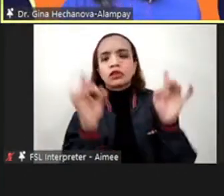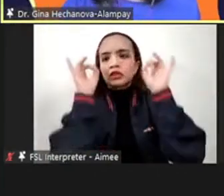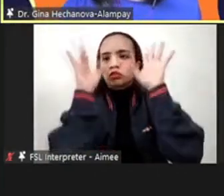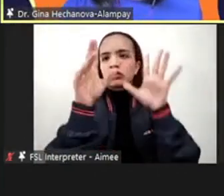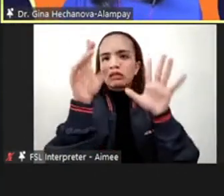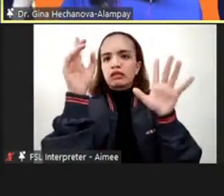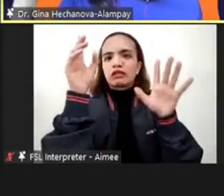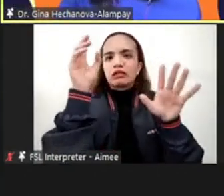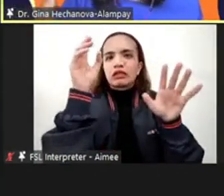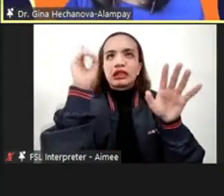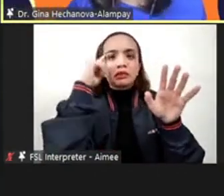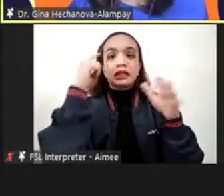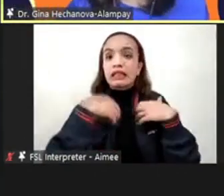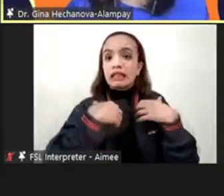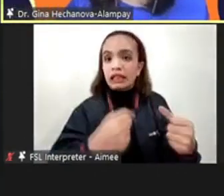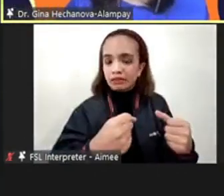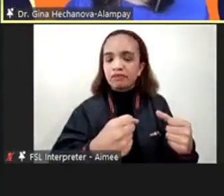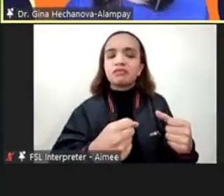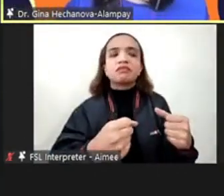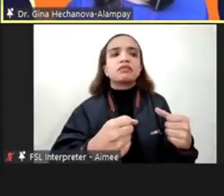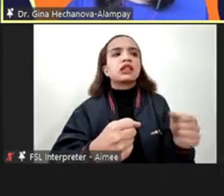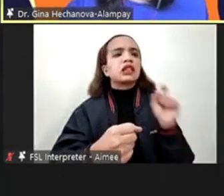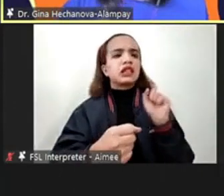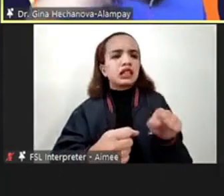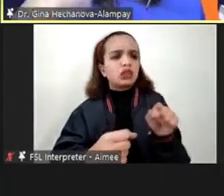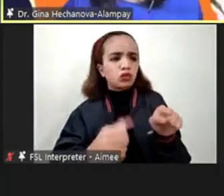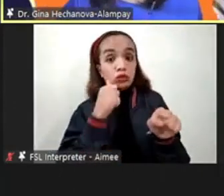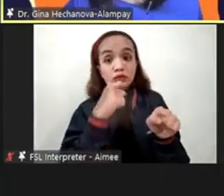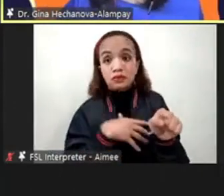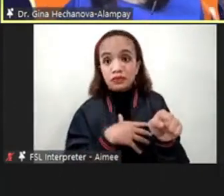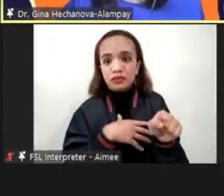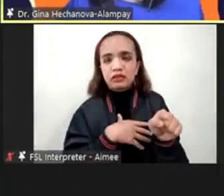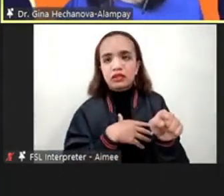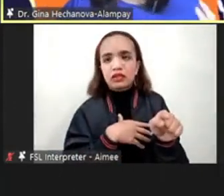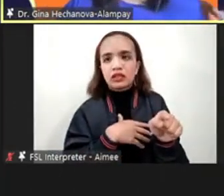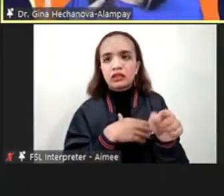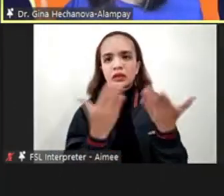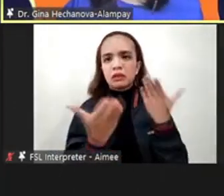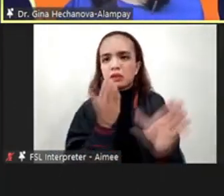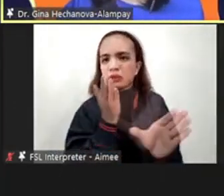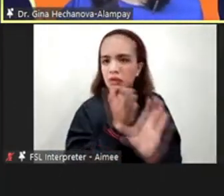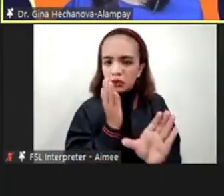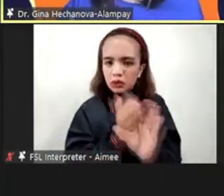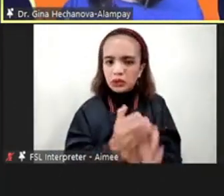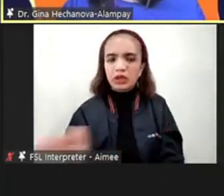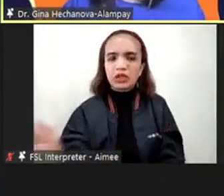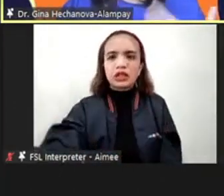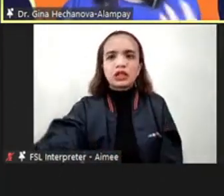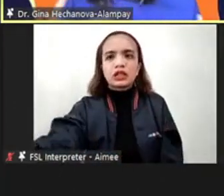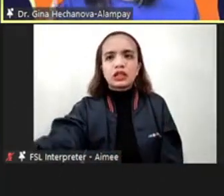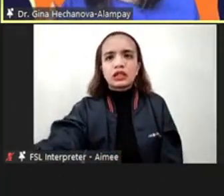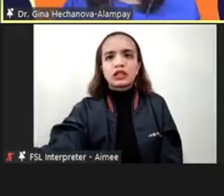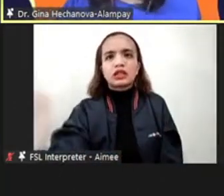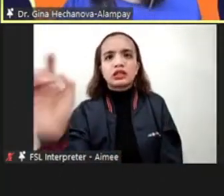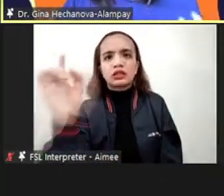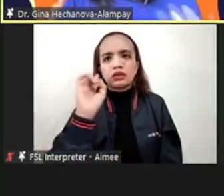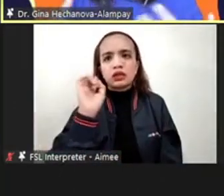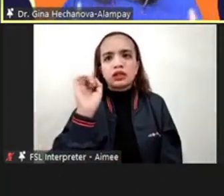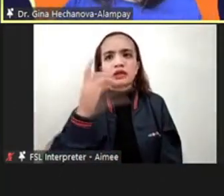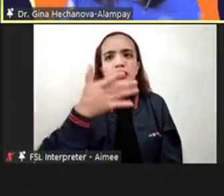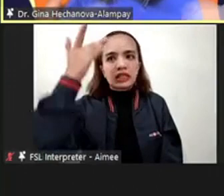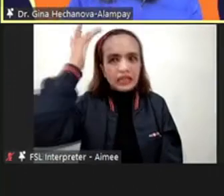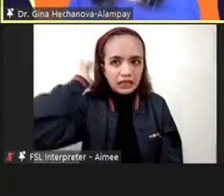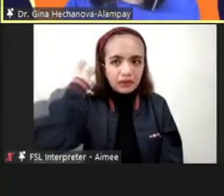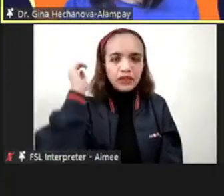or more depressed. This has to do with physiological. Maybe we are just more emotionally sensitive, not just